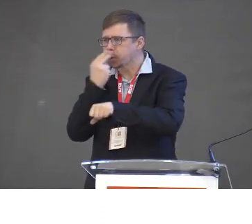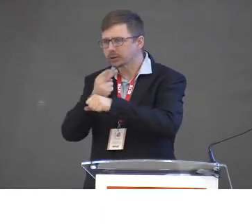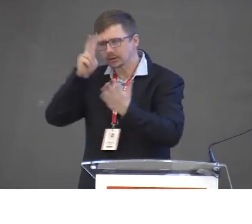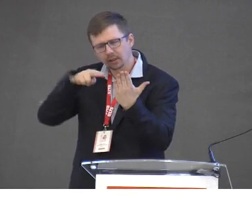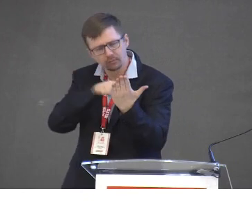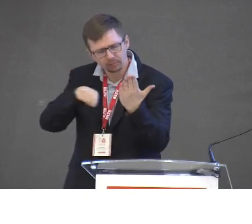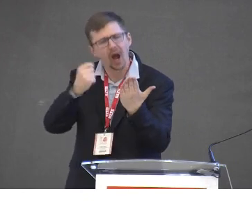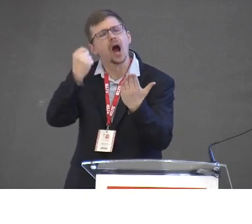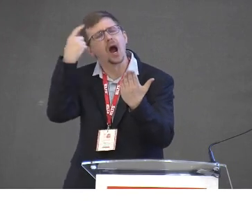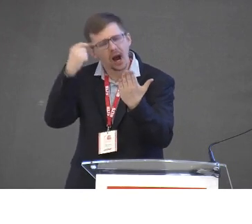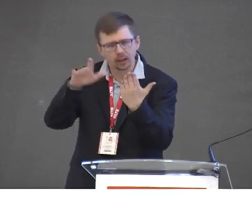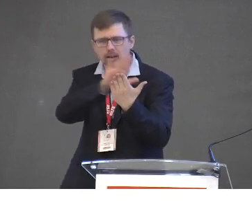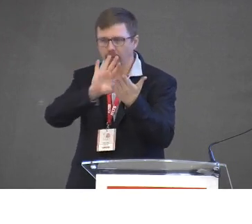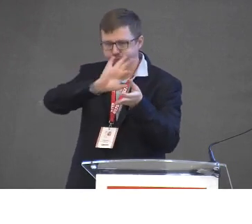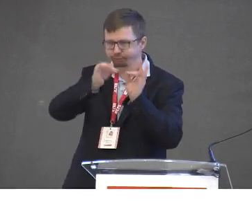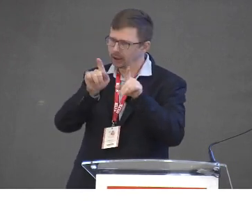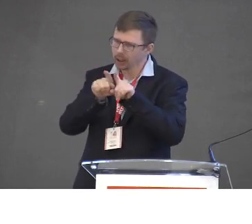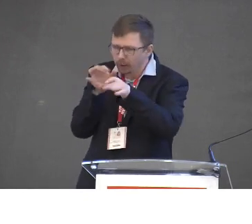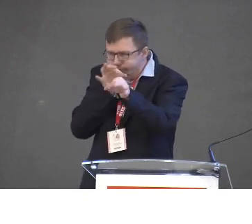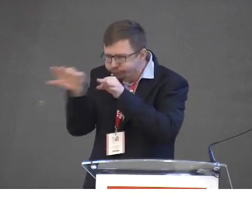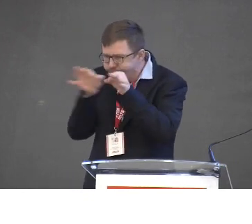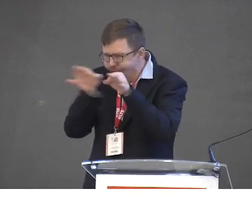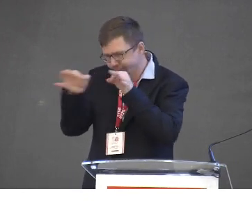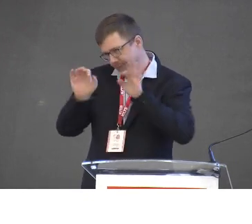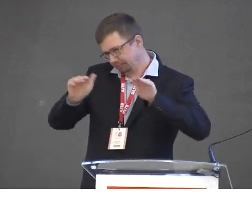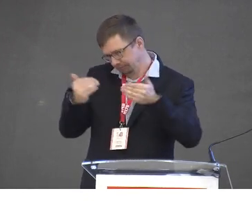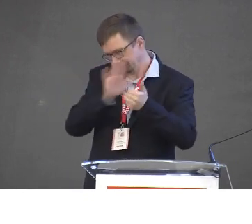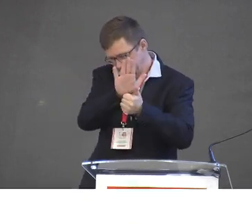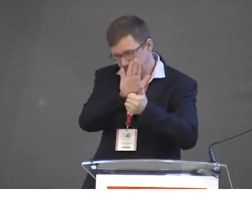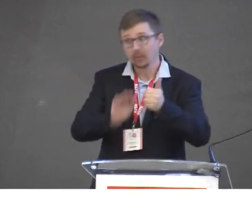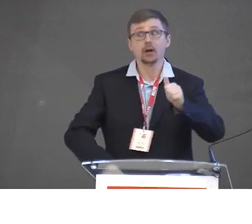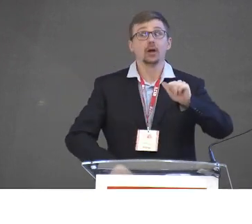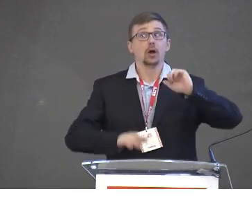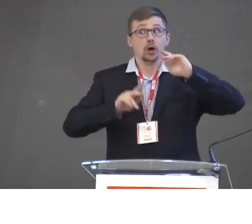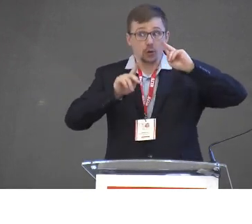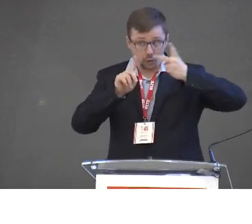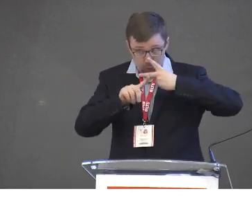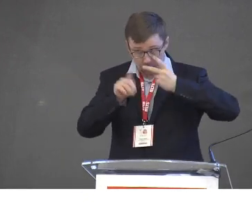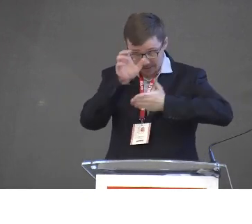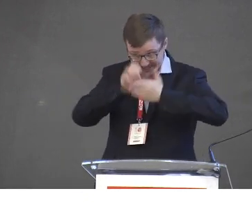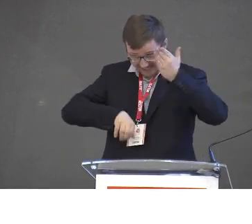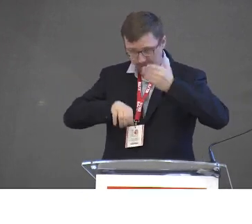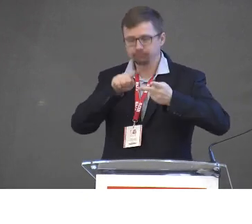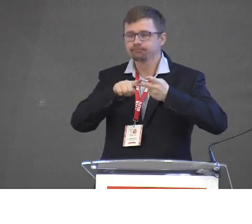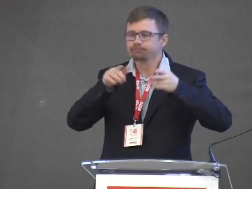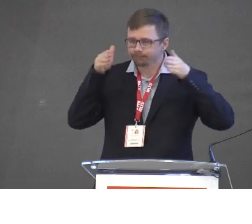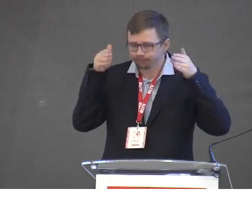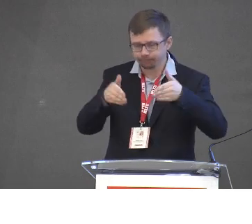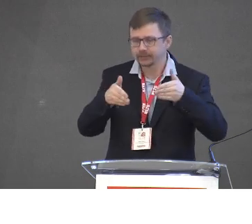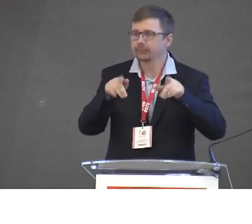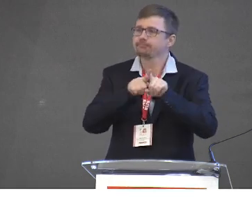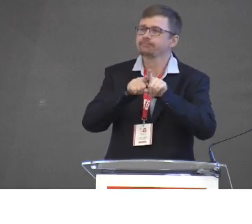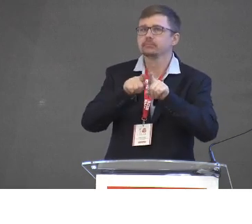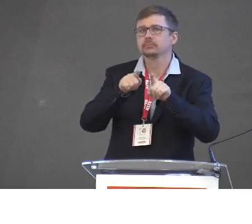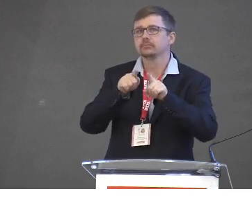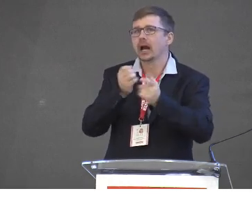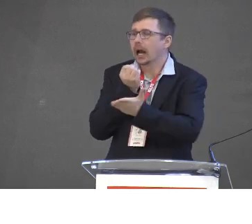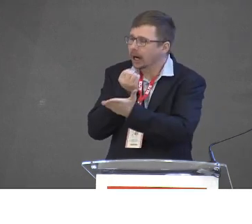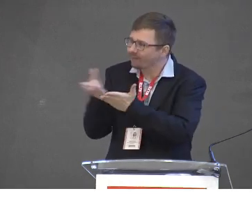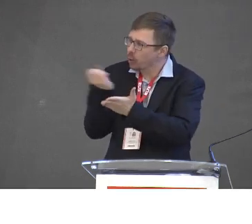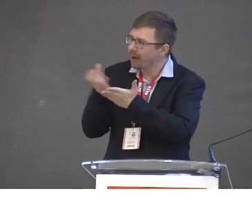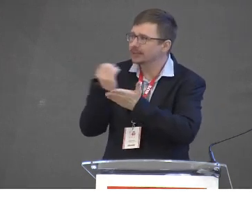introduction of how the publication can be used. It explains the background of Zephyr. The second